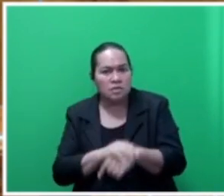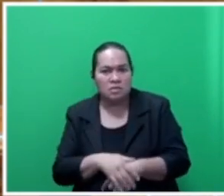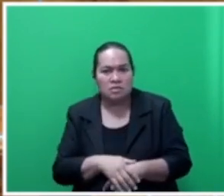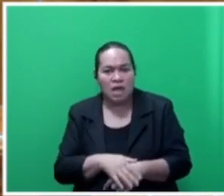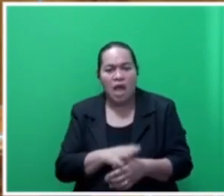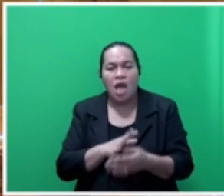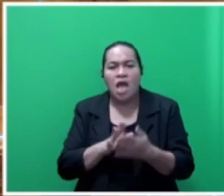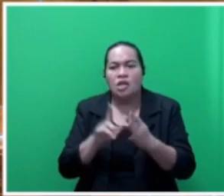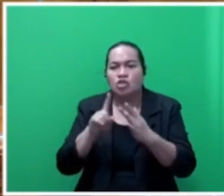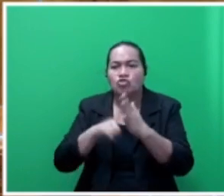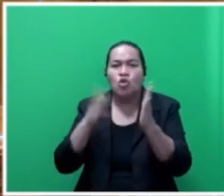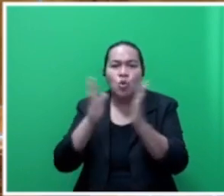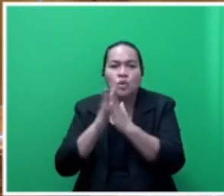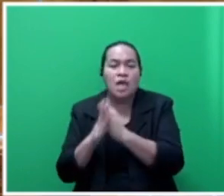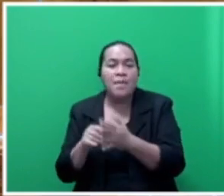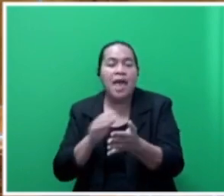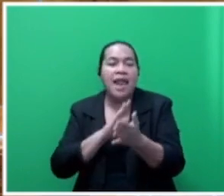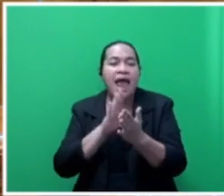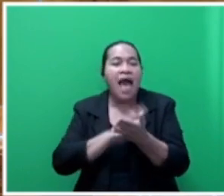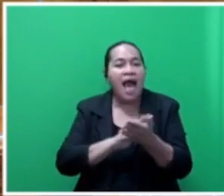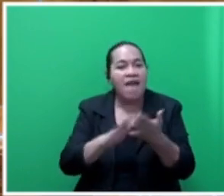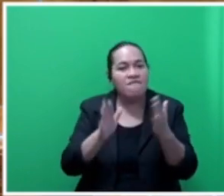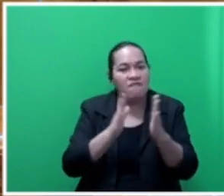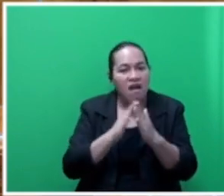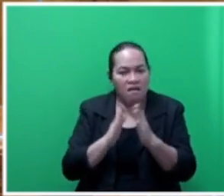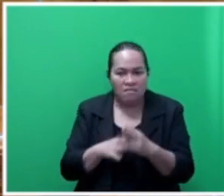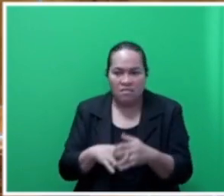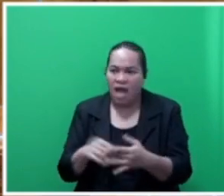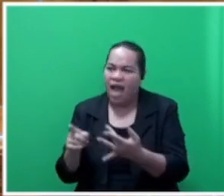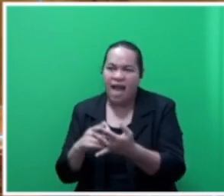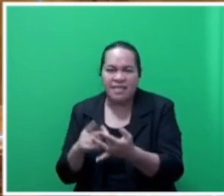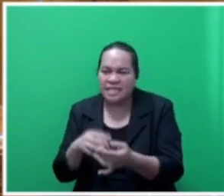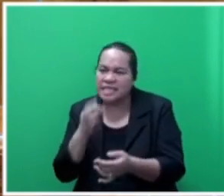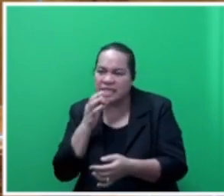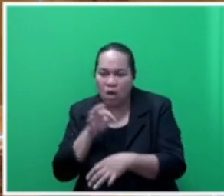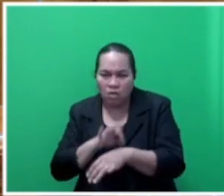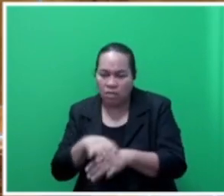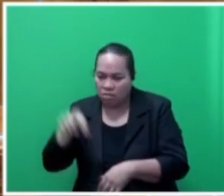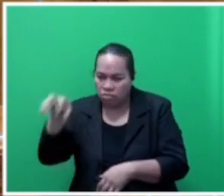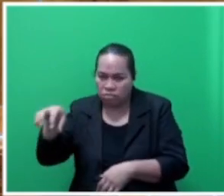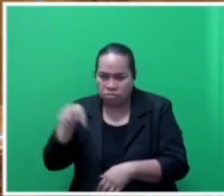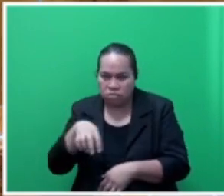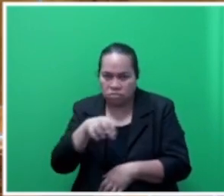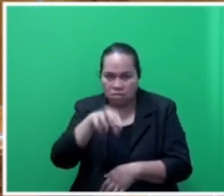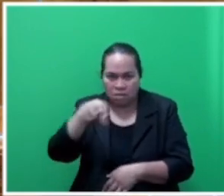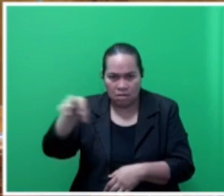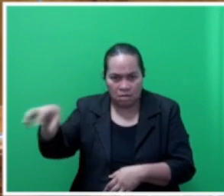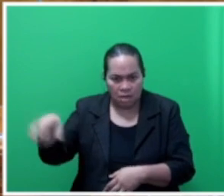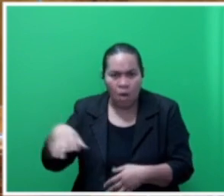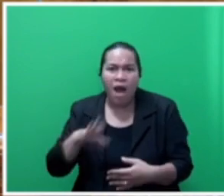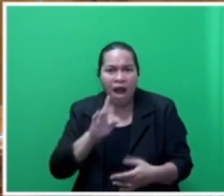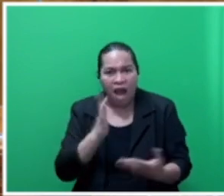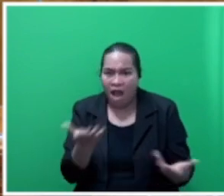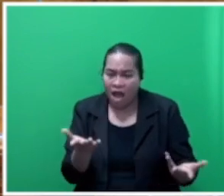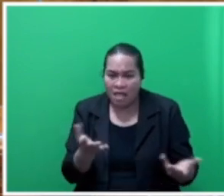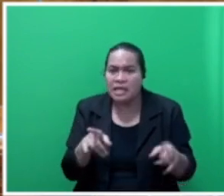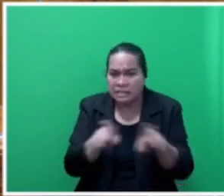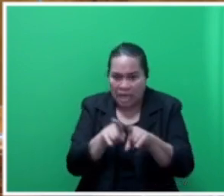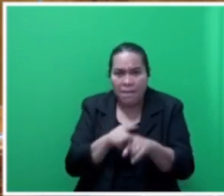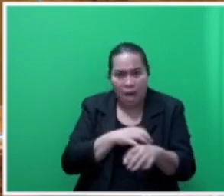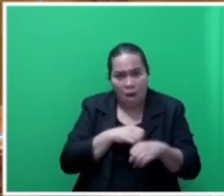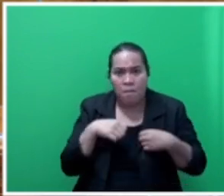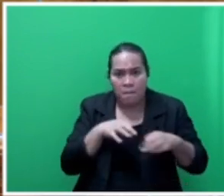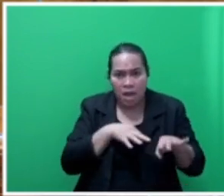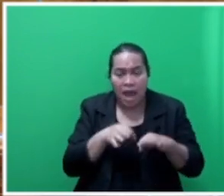in Jerusalem. The rest are just health clinics. Wasn't that part of our plan soon